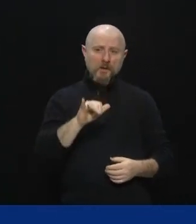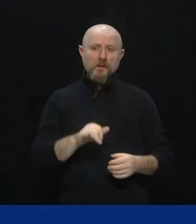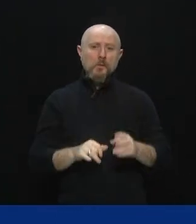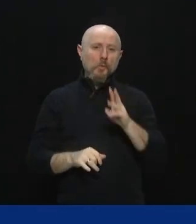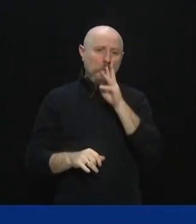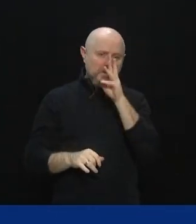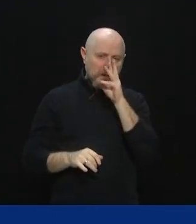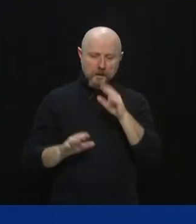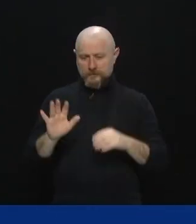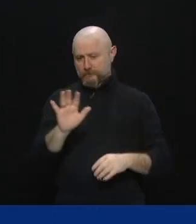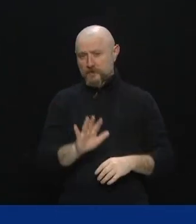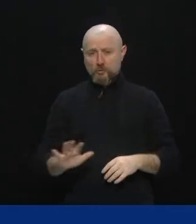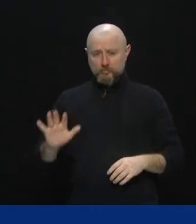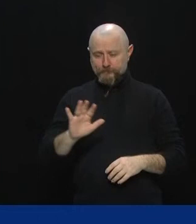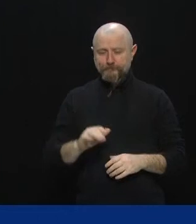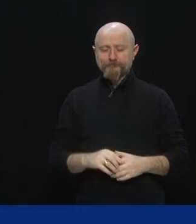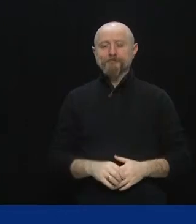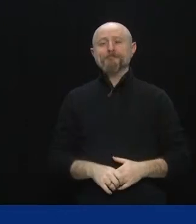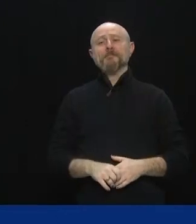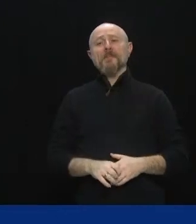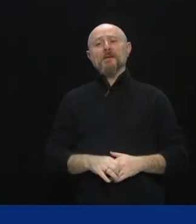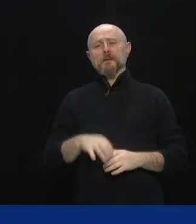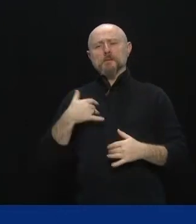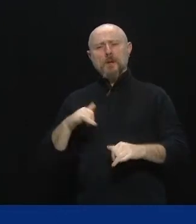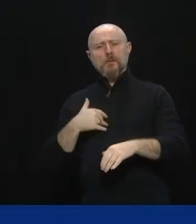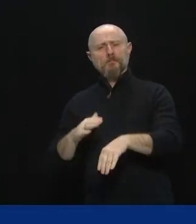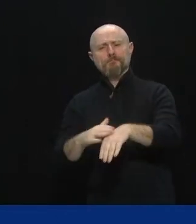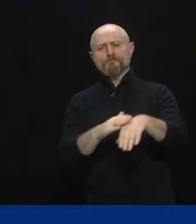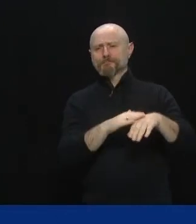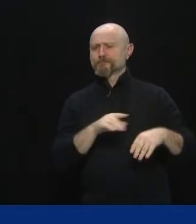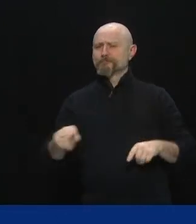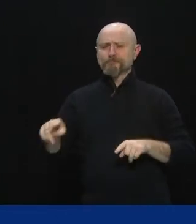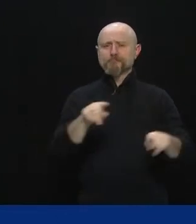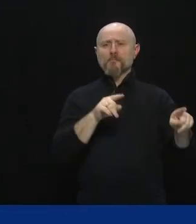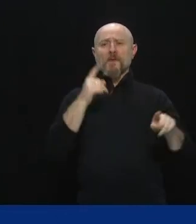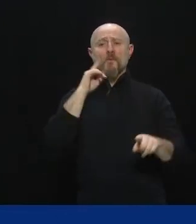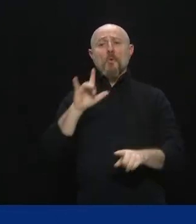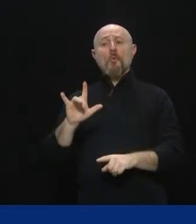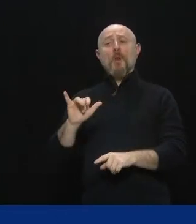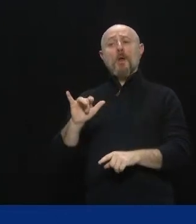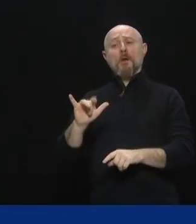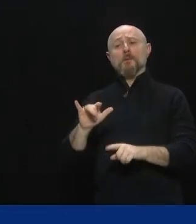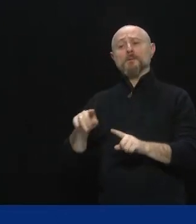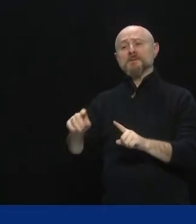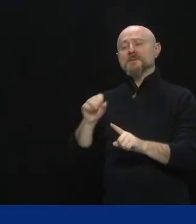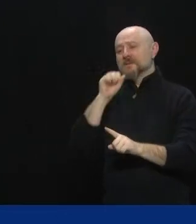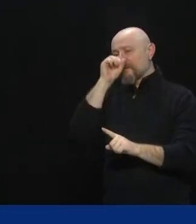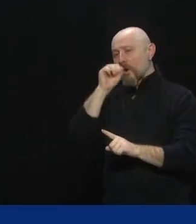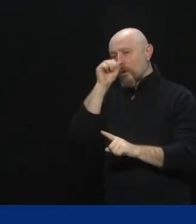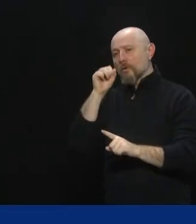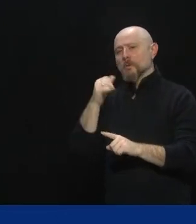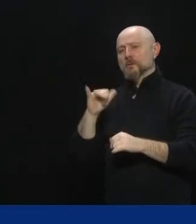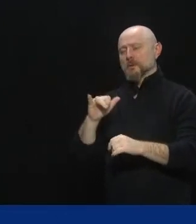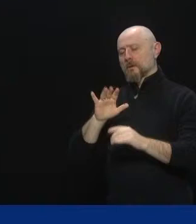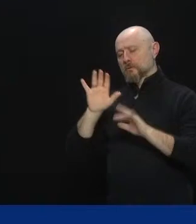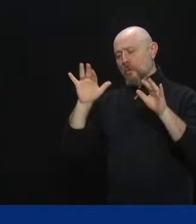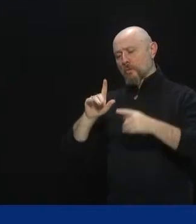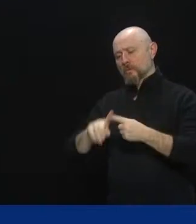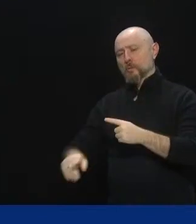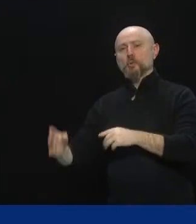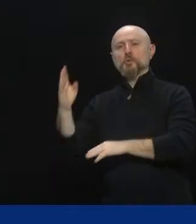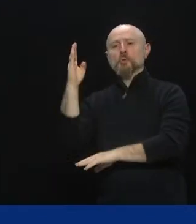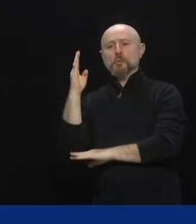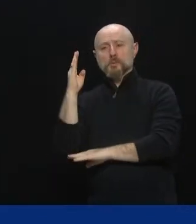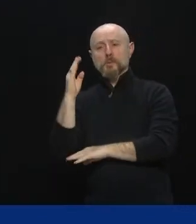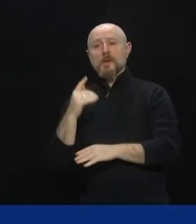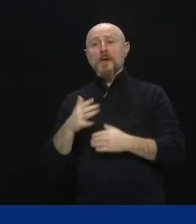There continues to be a winter storm warning in effect for Suffolk until noon today, and a winter weather advisory